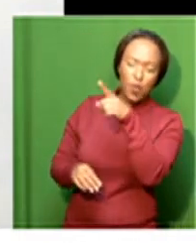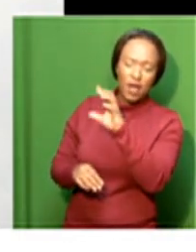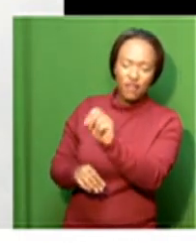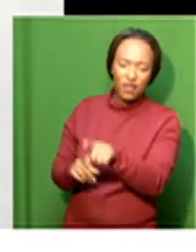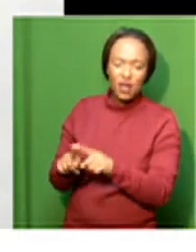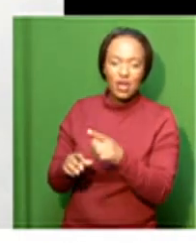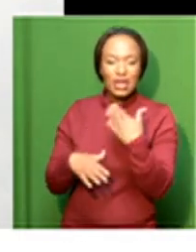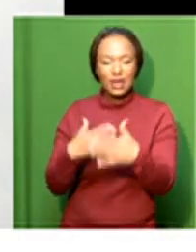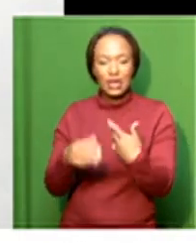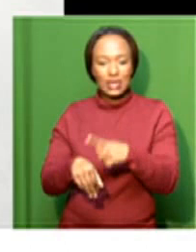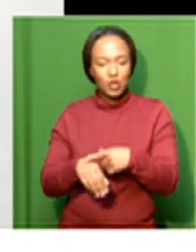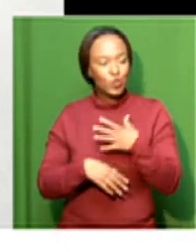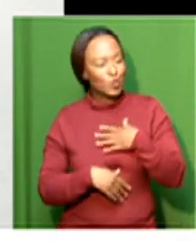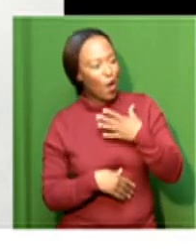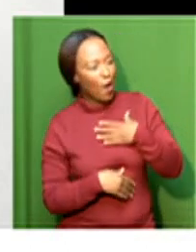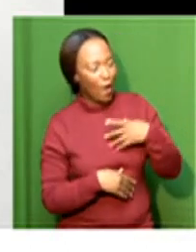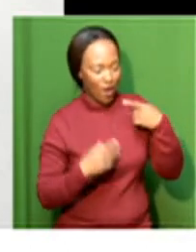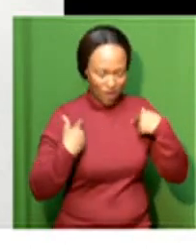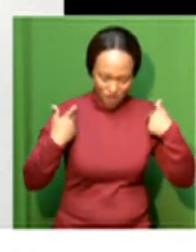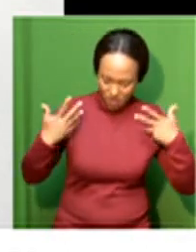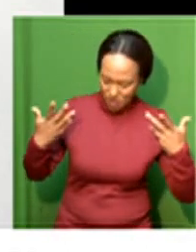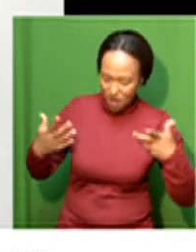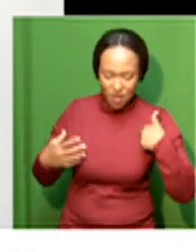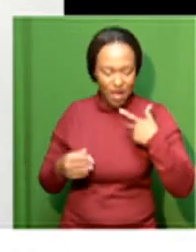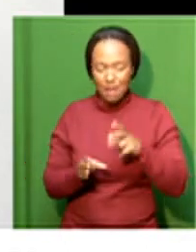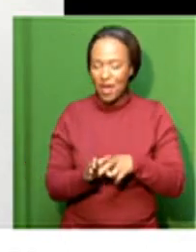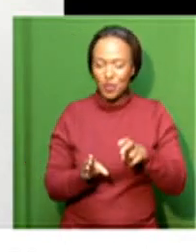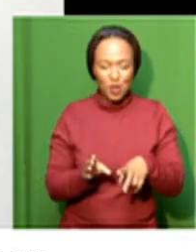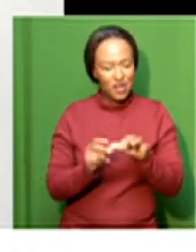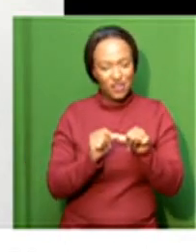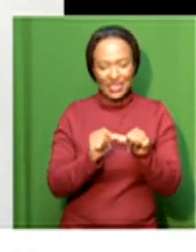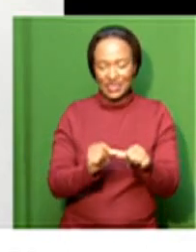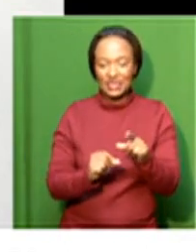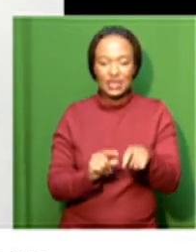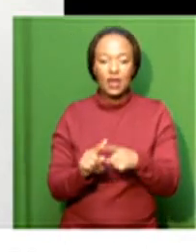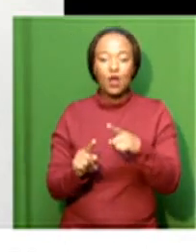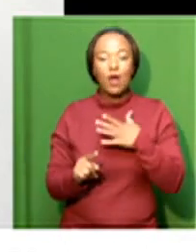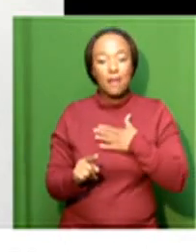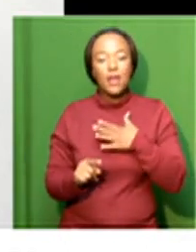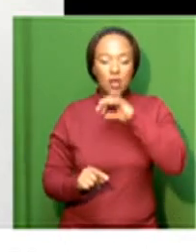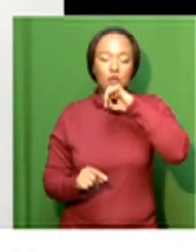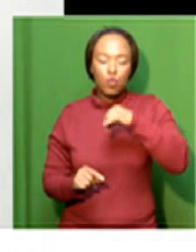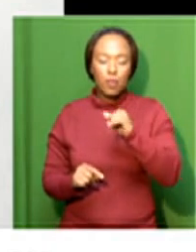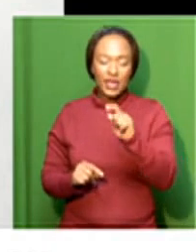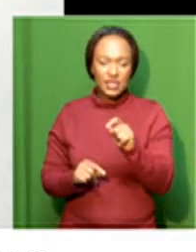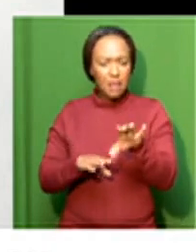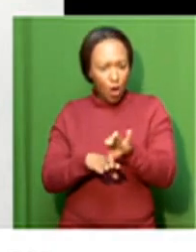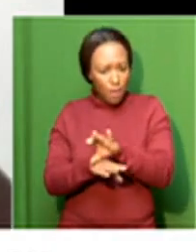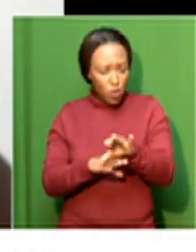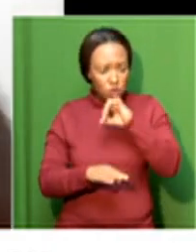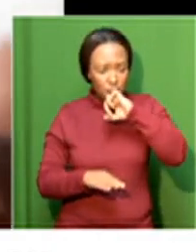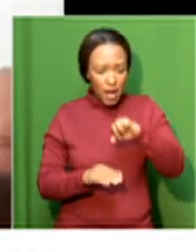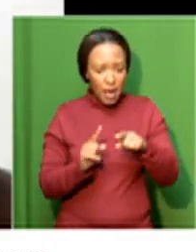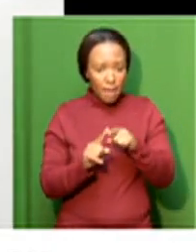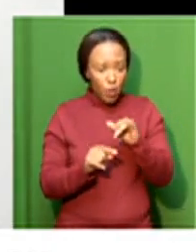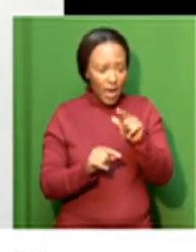I was like, nah, man, I have to leave, because at the end of the day, I did love IT. I did love computers, but when I got